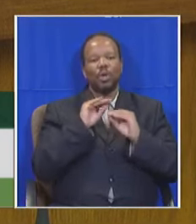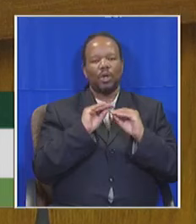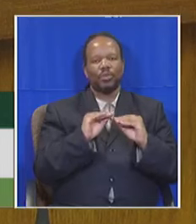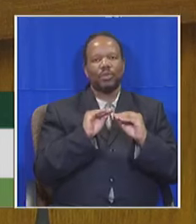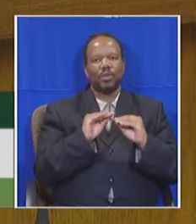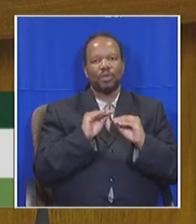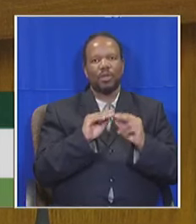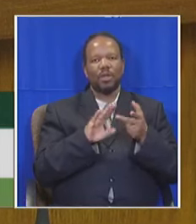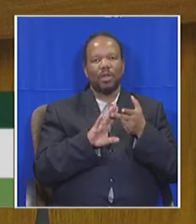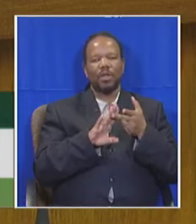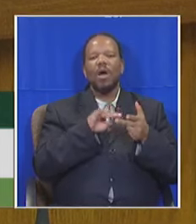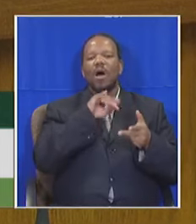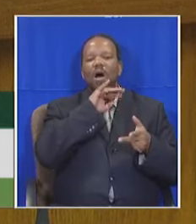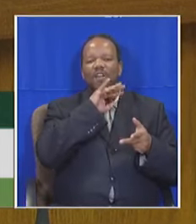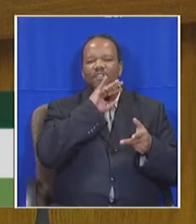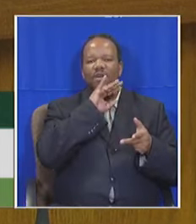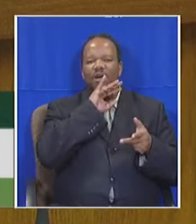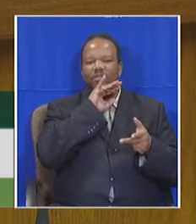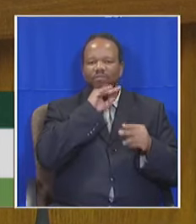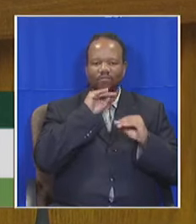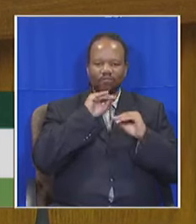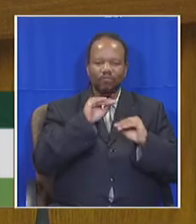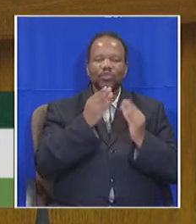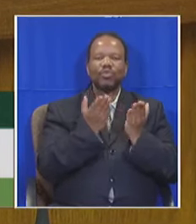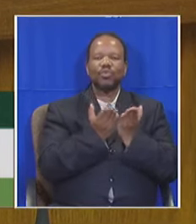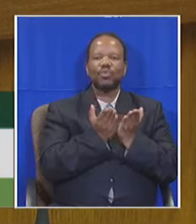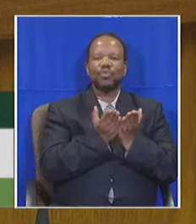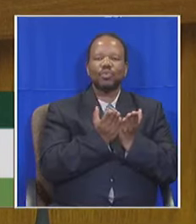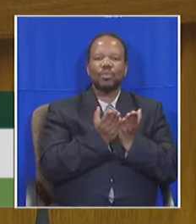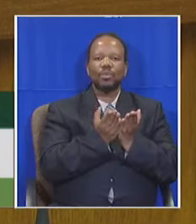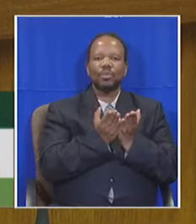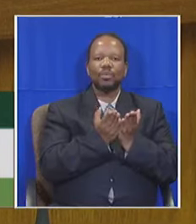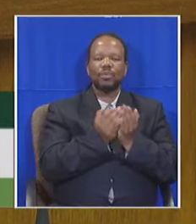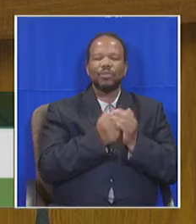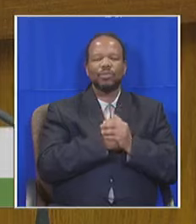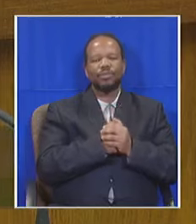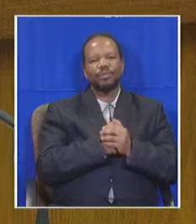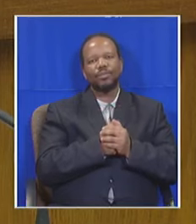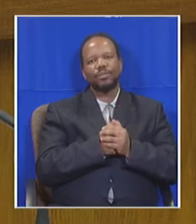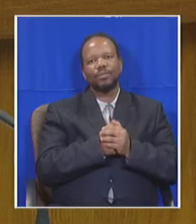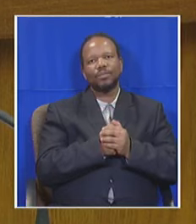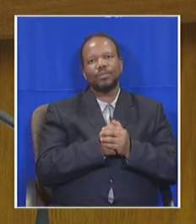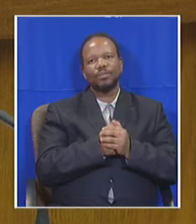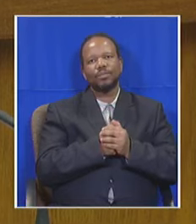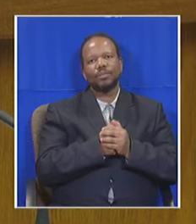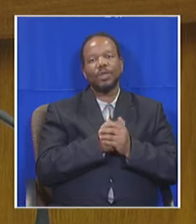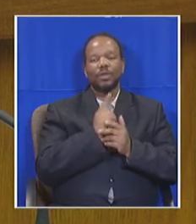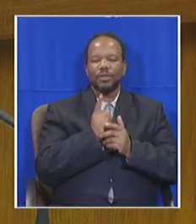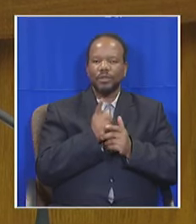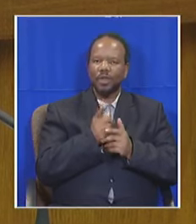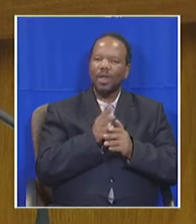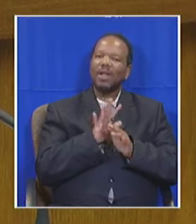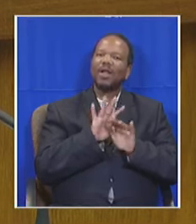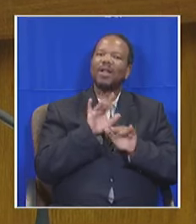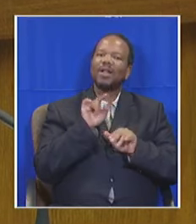of Afrikaans as a medium of instruction in schools. That was an